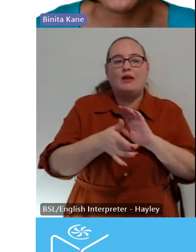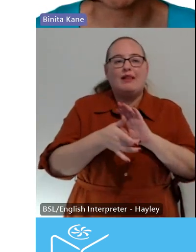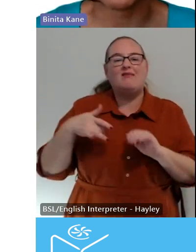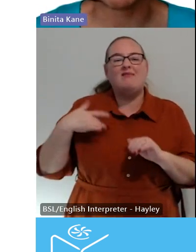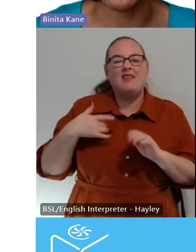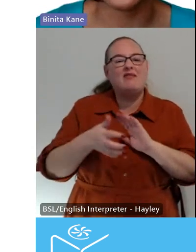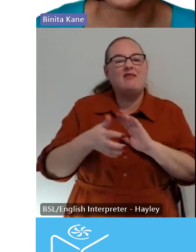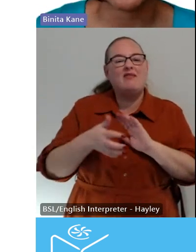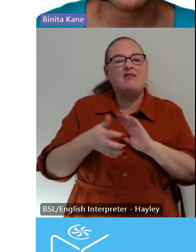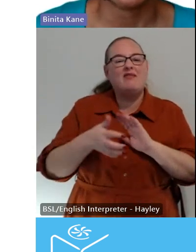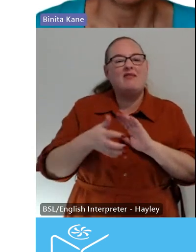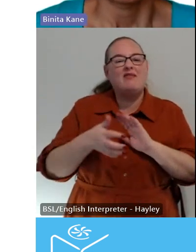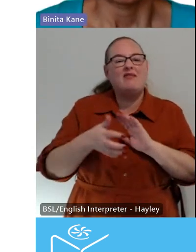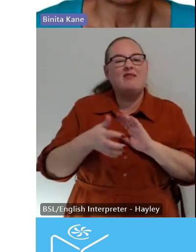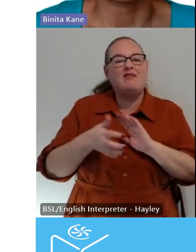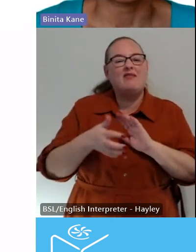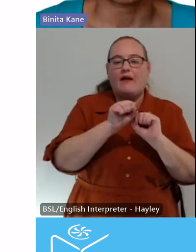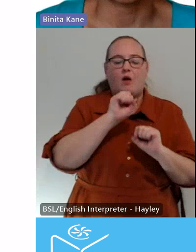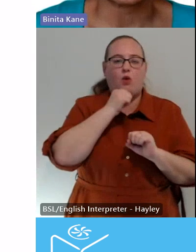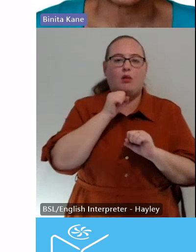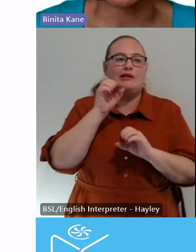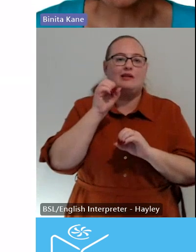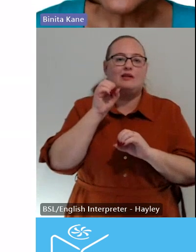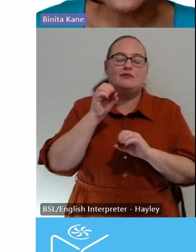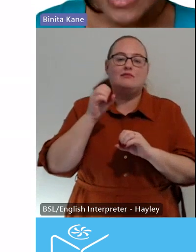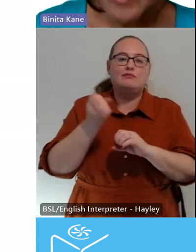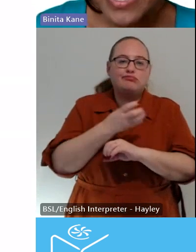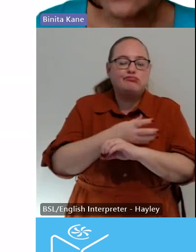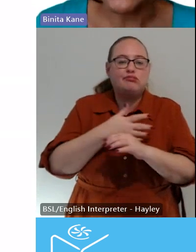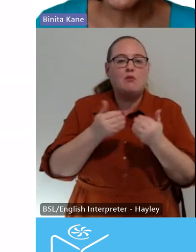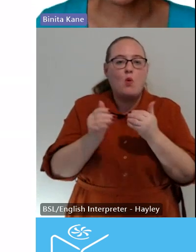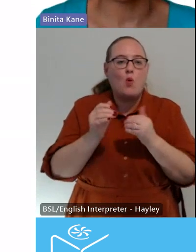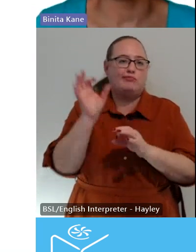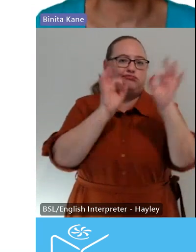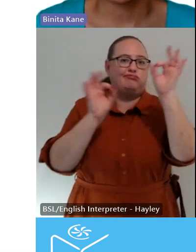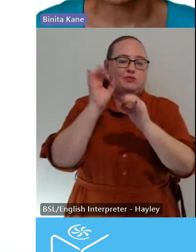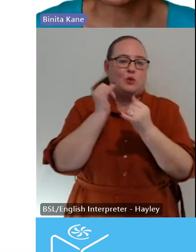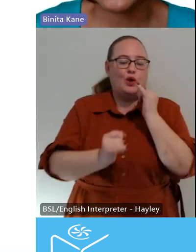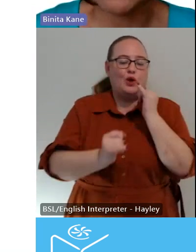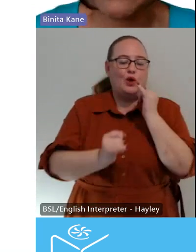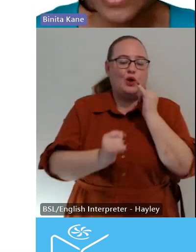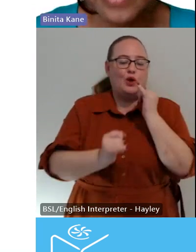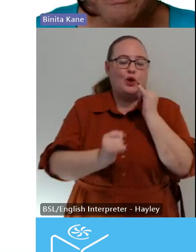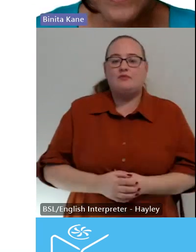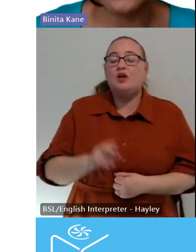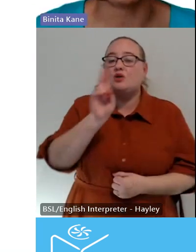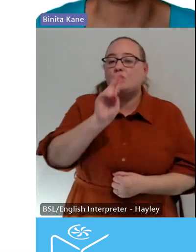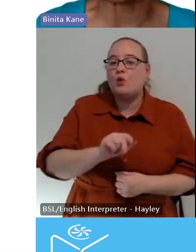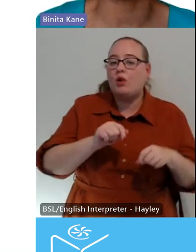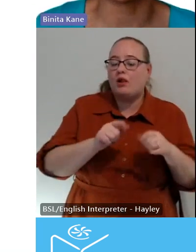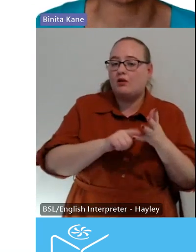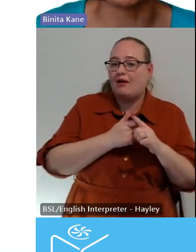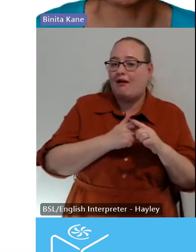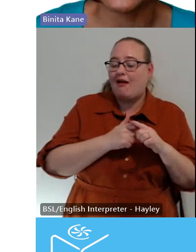built-up parts. And we know that 99% of all schools in the UK, it's a staggering figure,